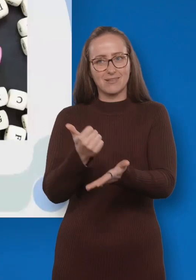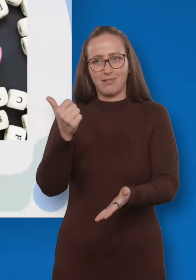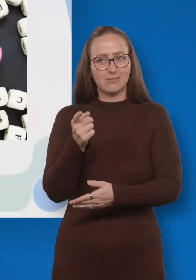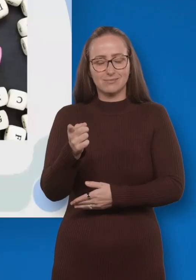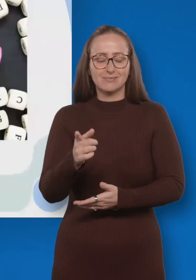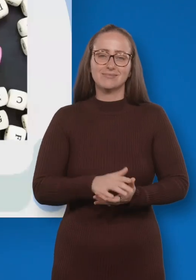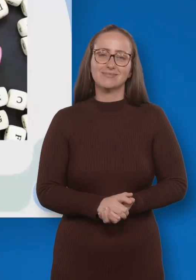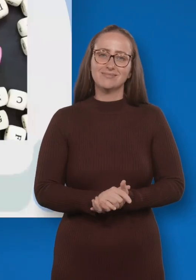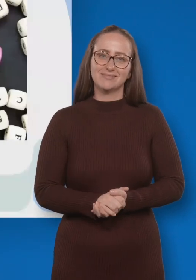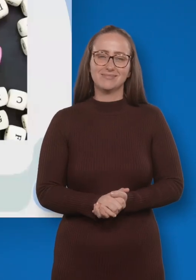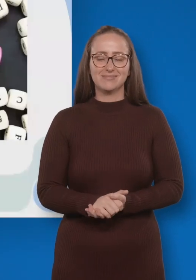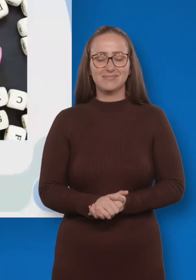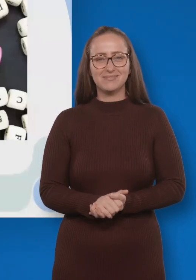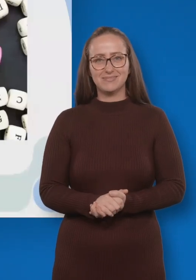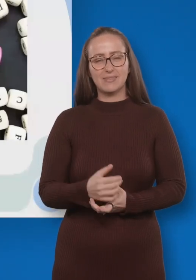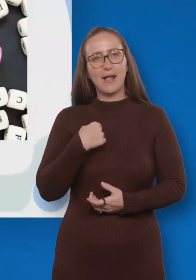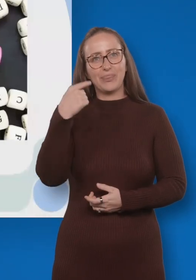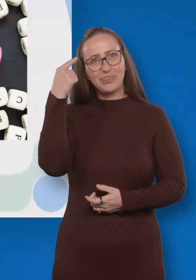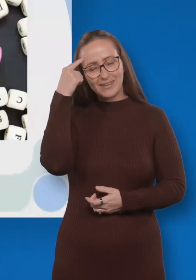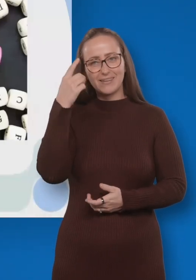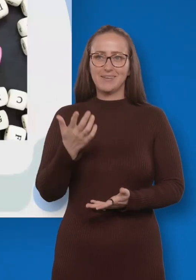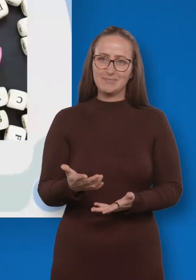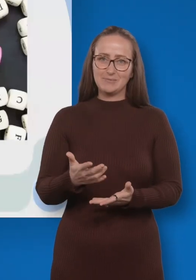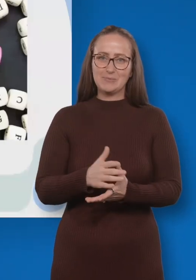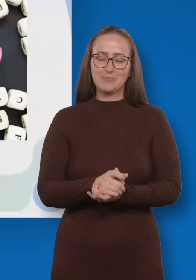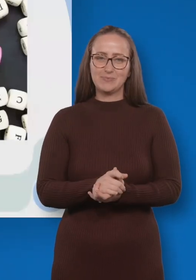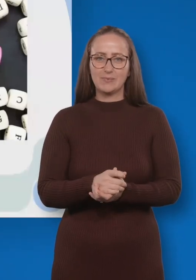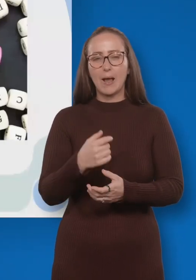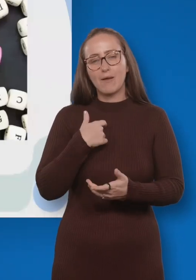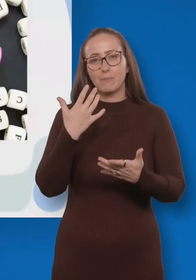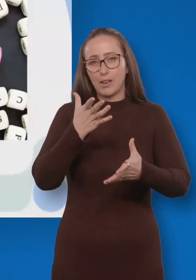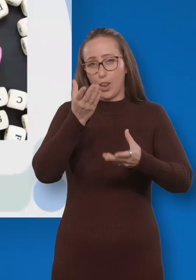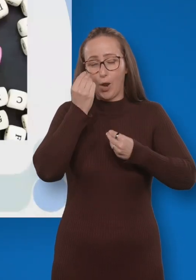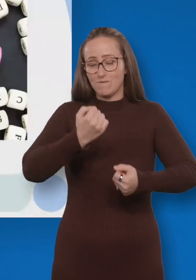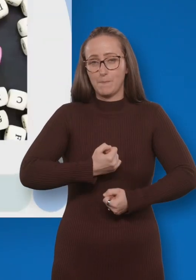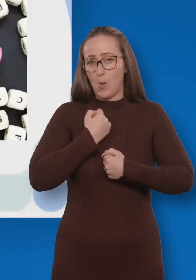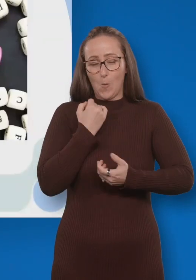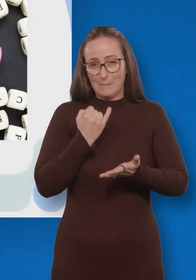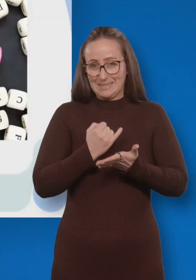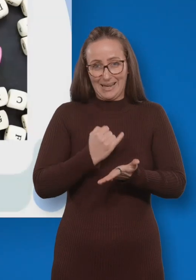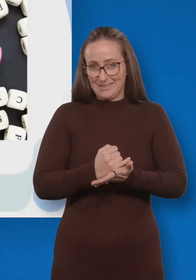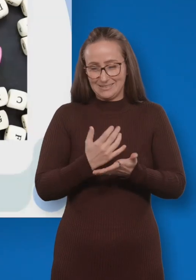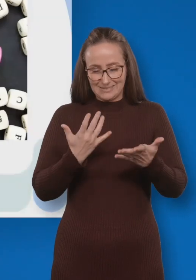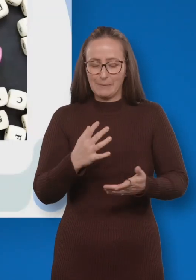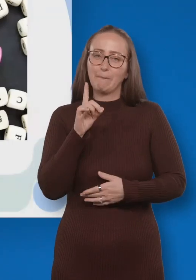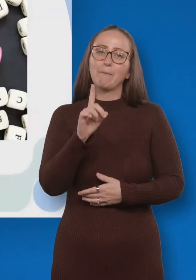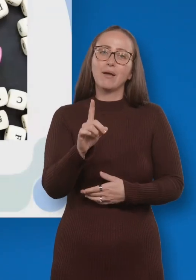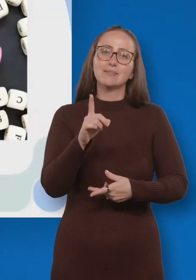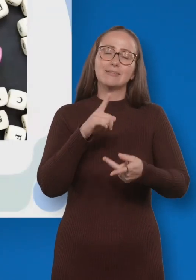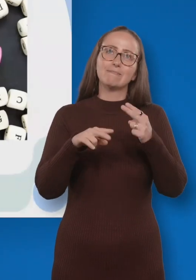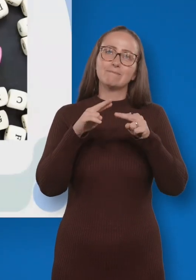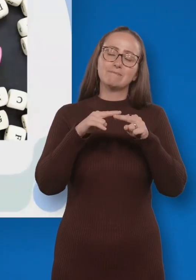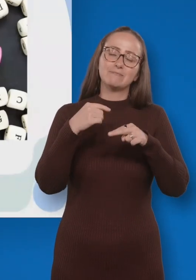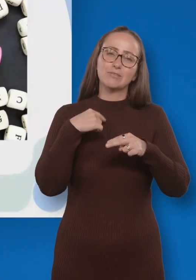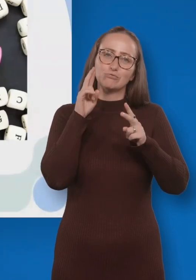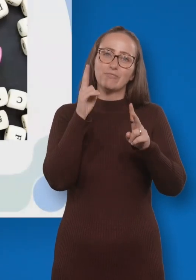And I think that I've probably learned from my own mistakes, but I think again, if I reflect on what we've